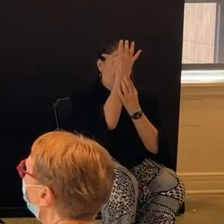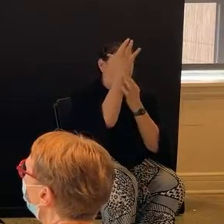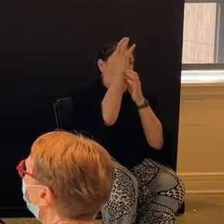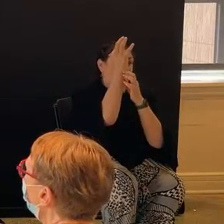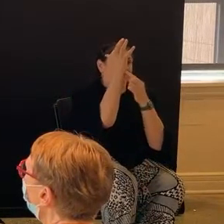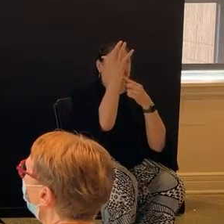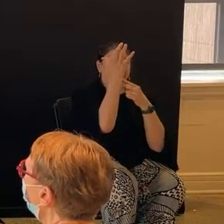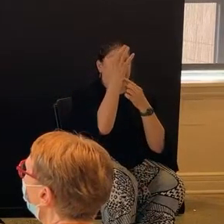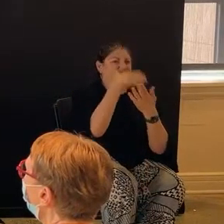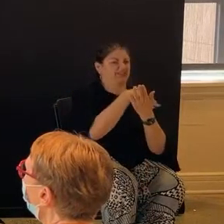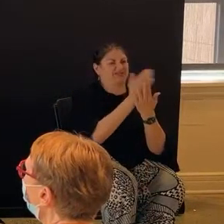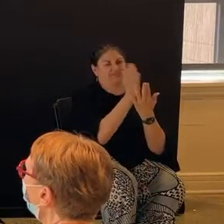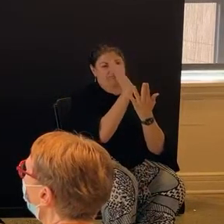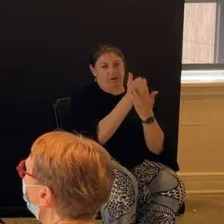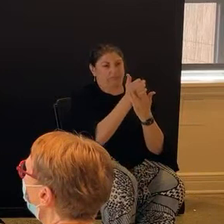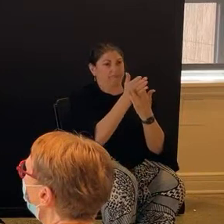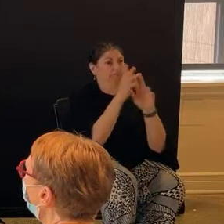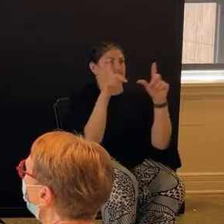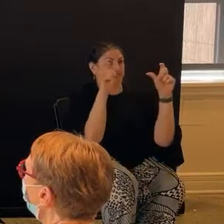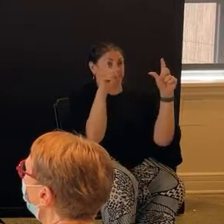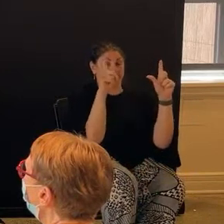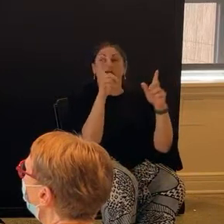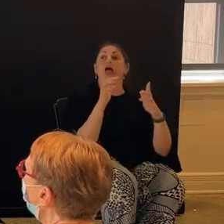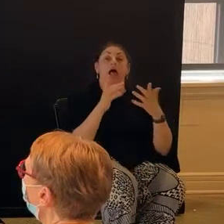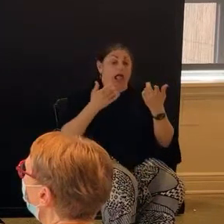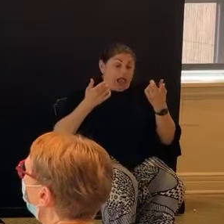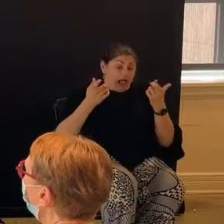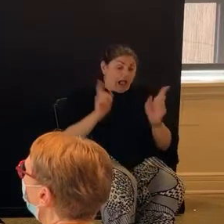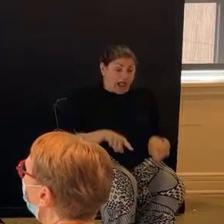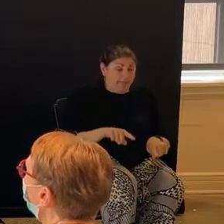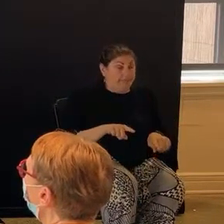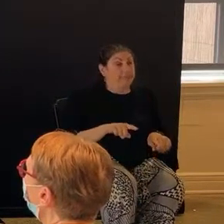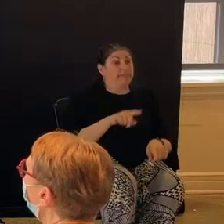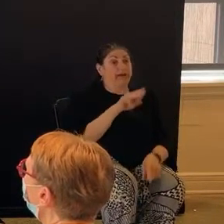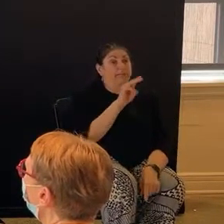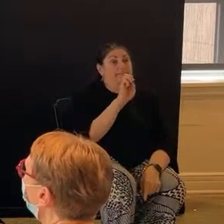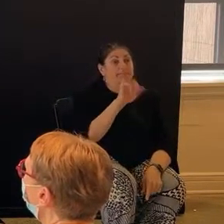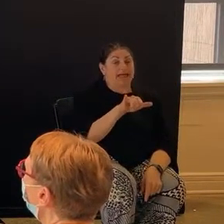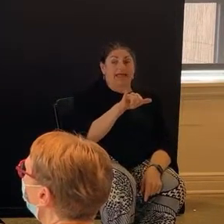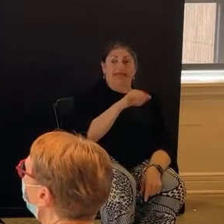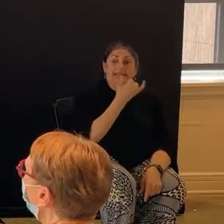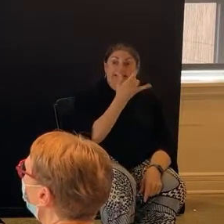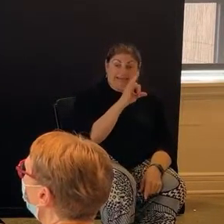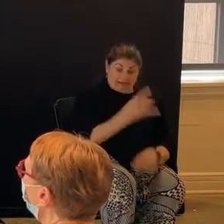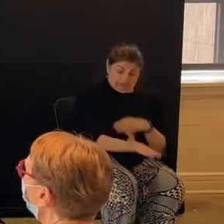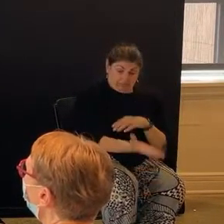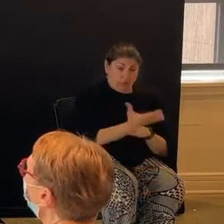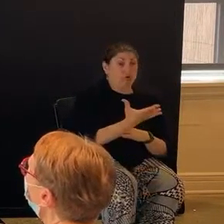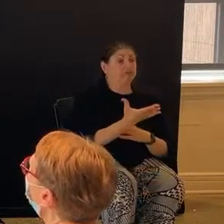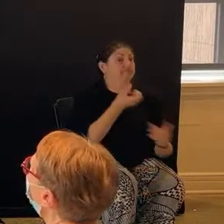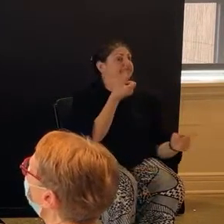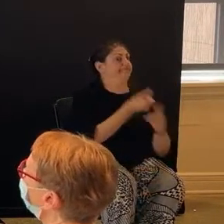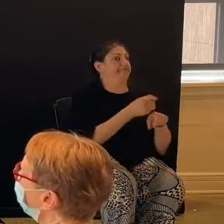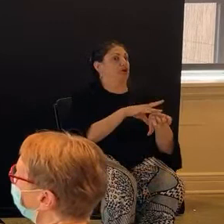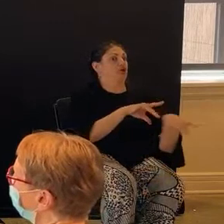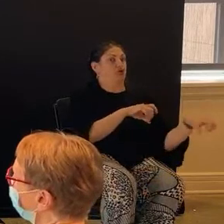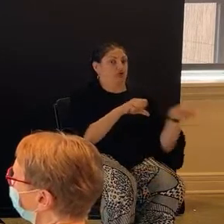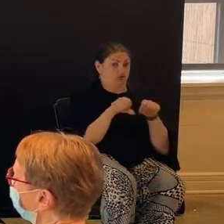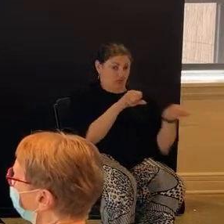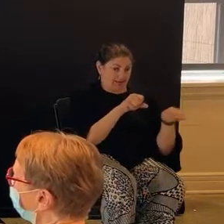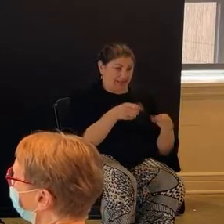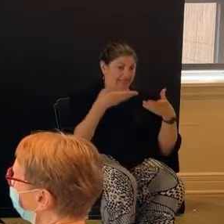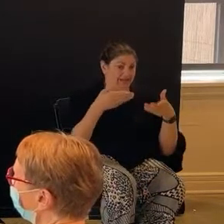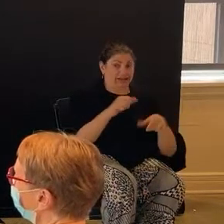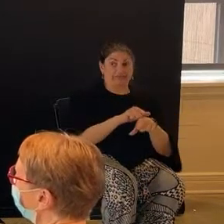So the way that the eruption happened on the morning of May 18th was there was an earthquake at the mountain,